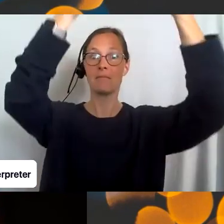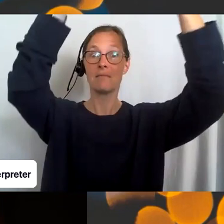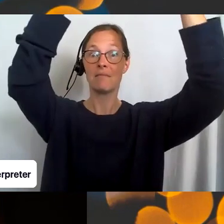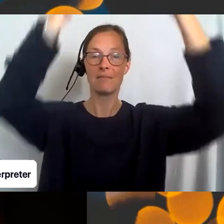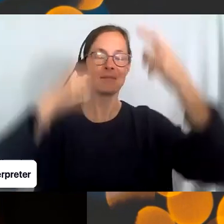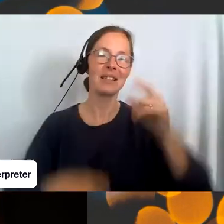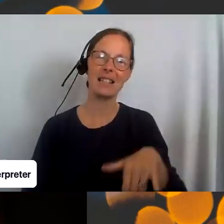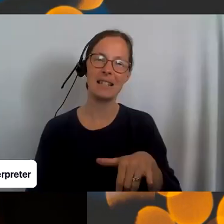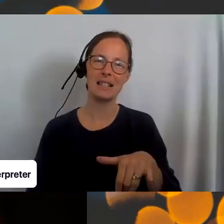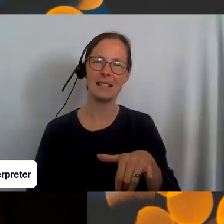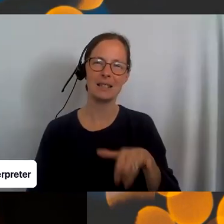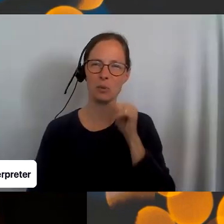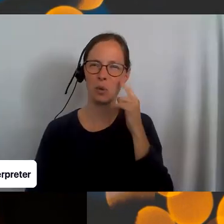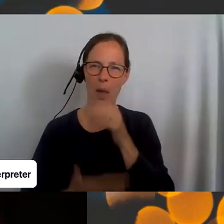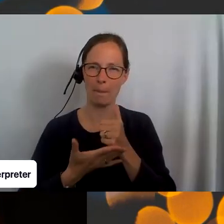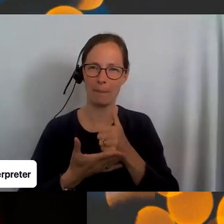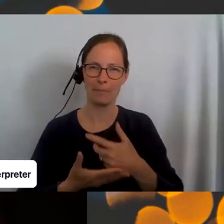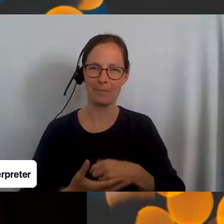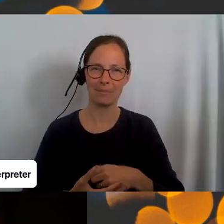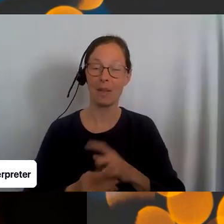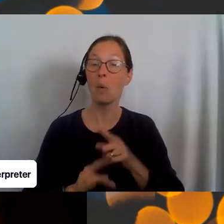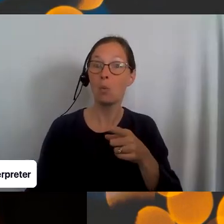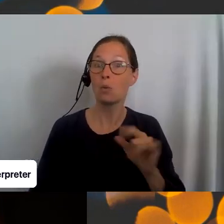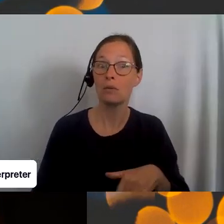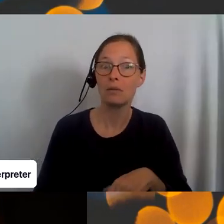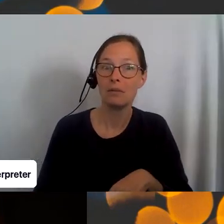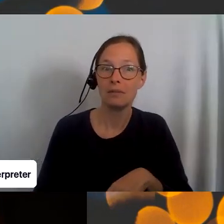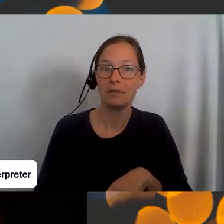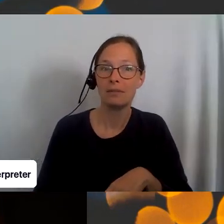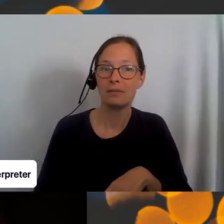not so much. I don't think that would help. What about like this?